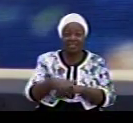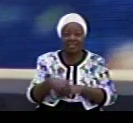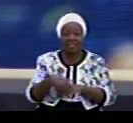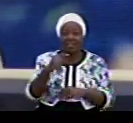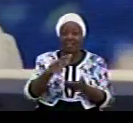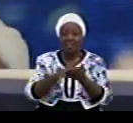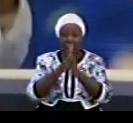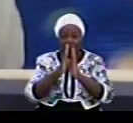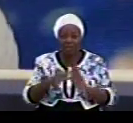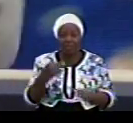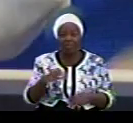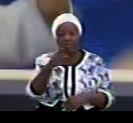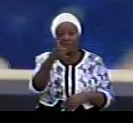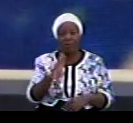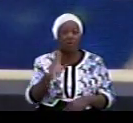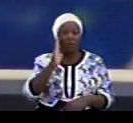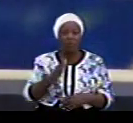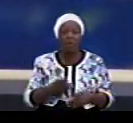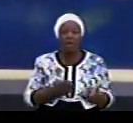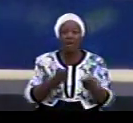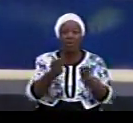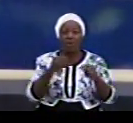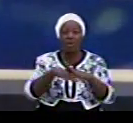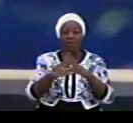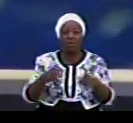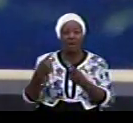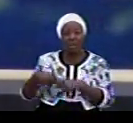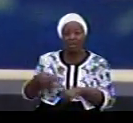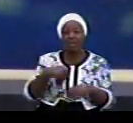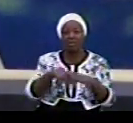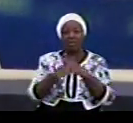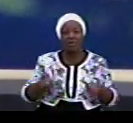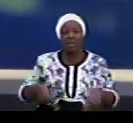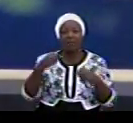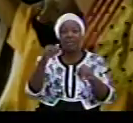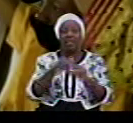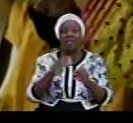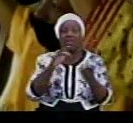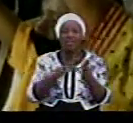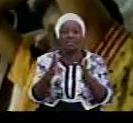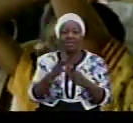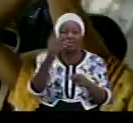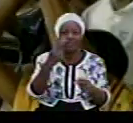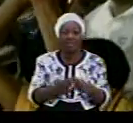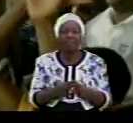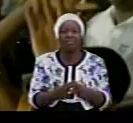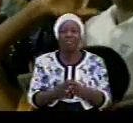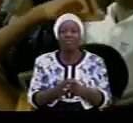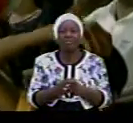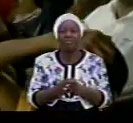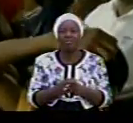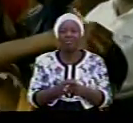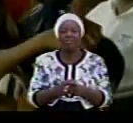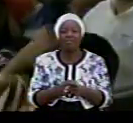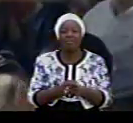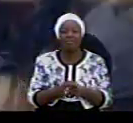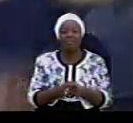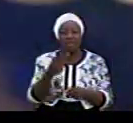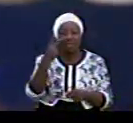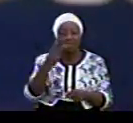peace of God will reign in your heart, in your life, in Jesus' name. Look at